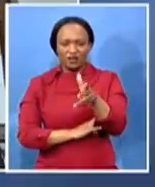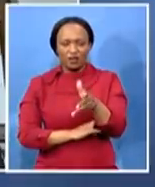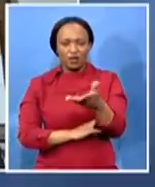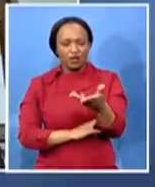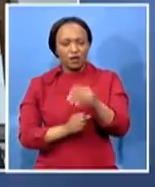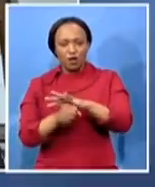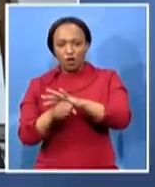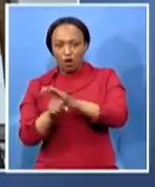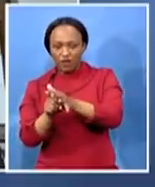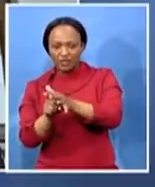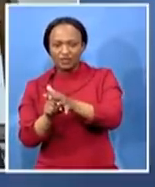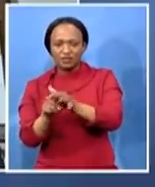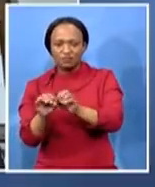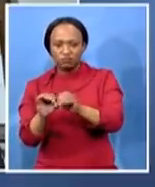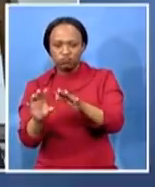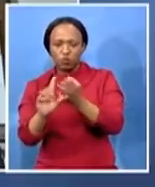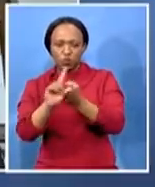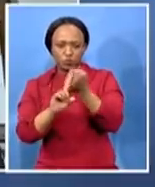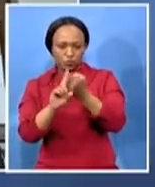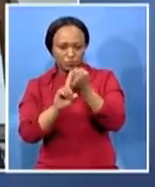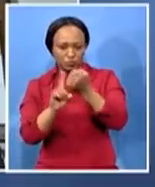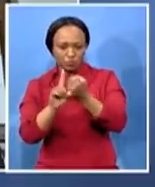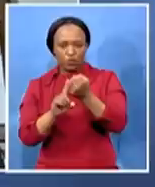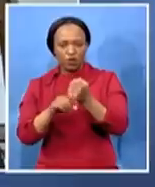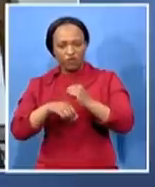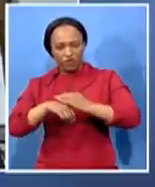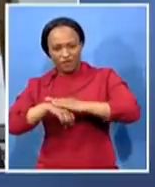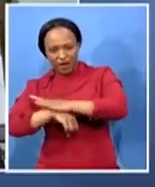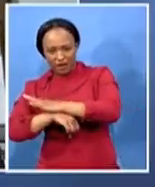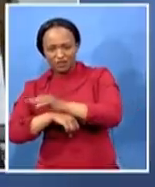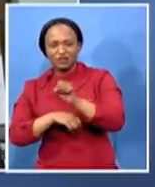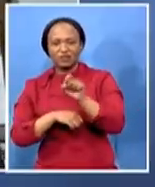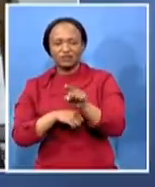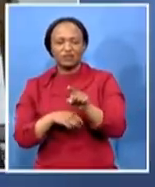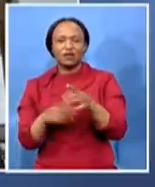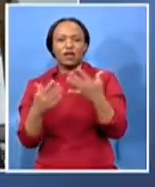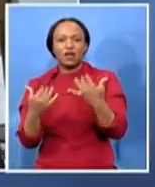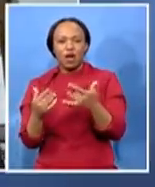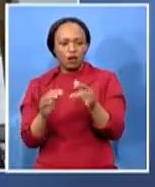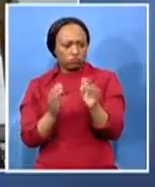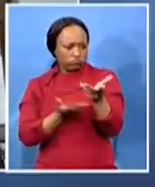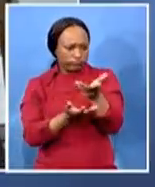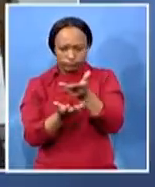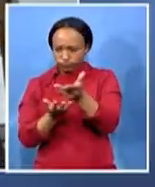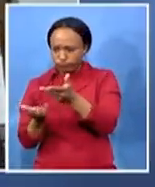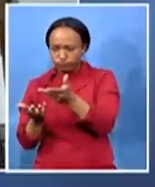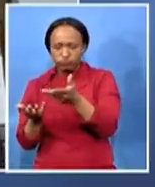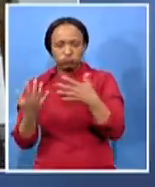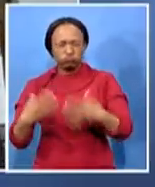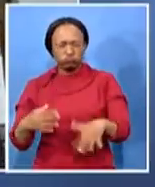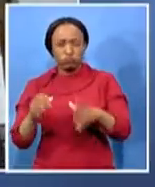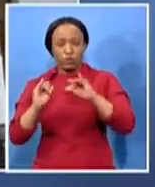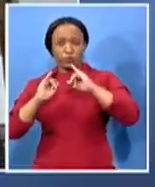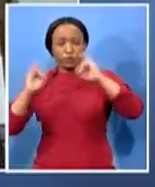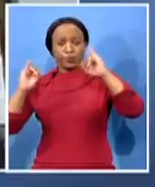pandemic, and then come up these conversations about massive corruption. What can we look up or